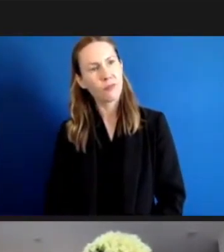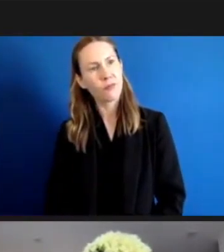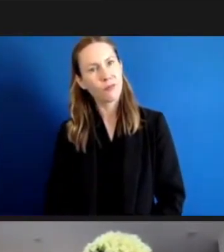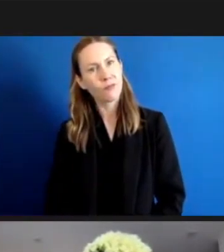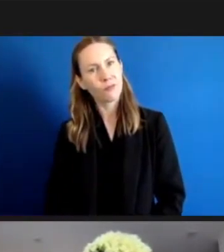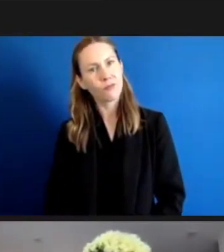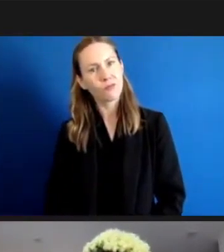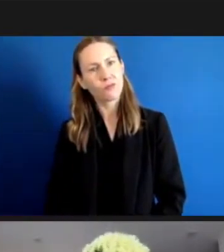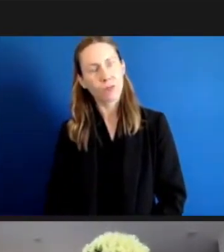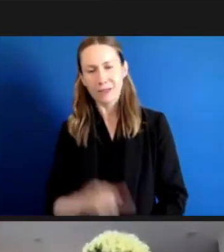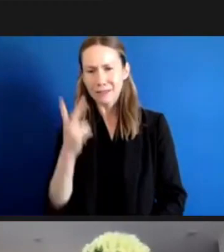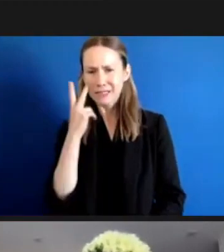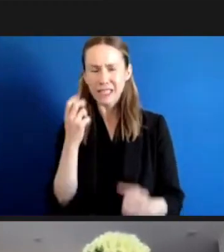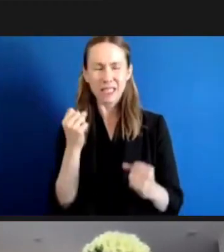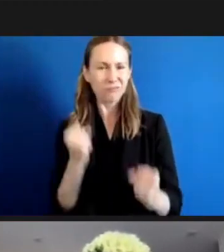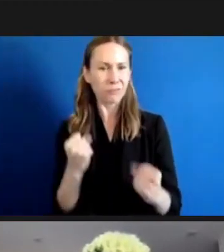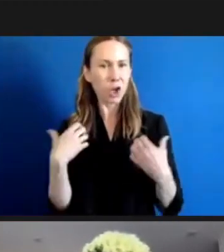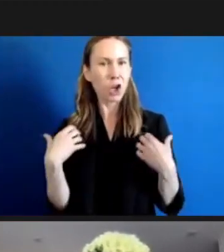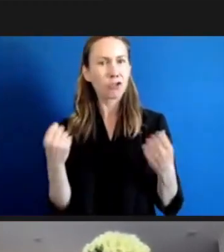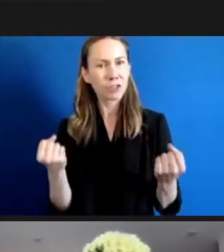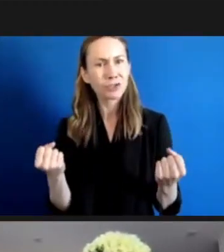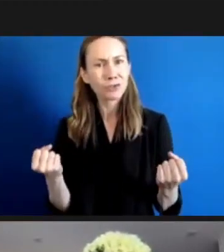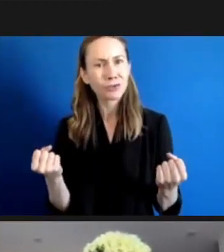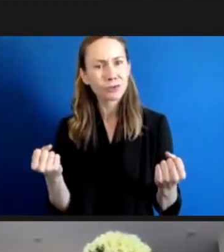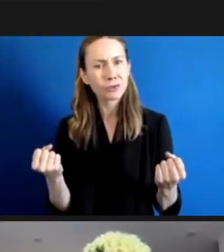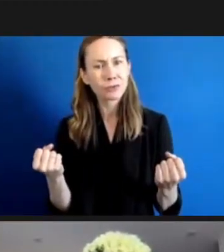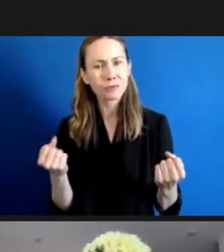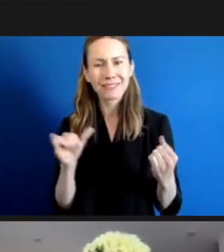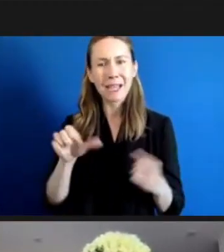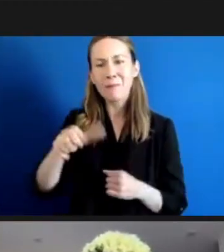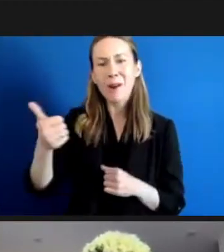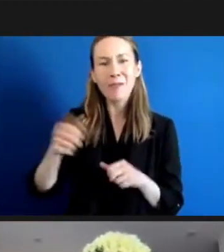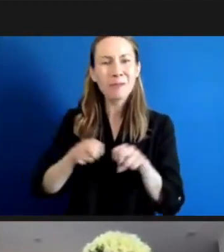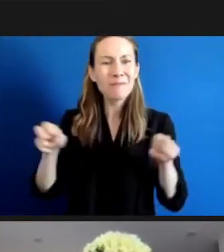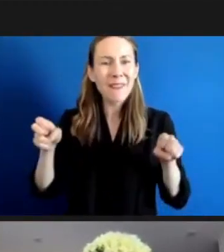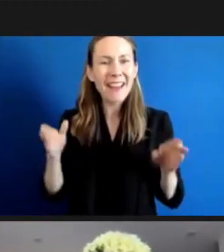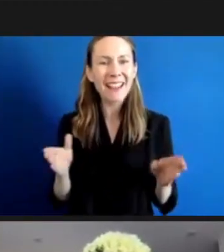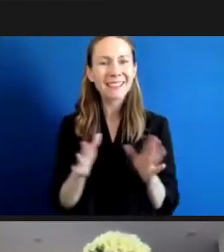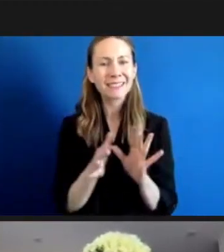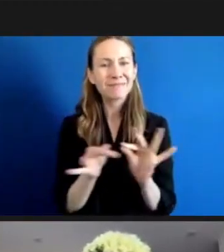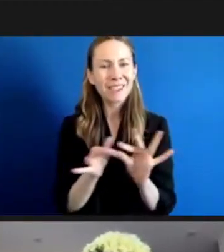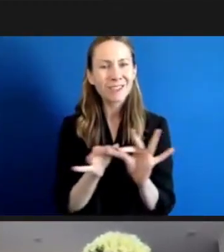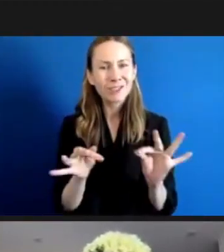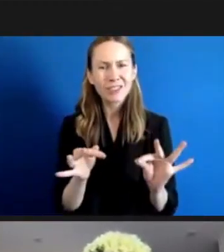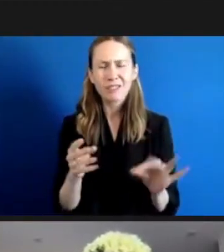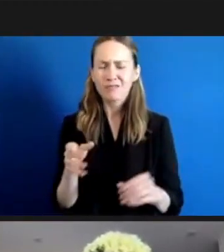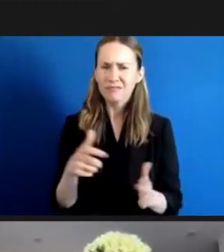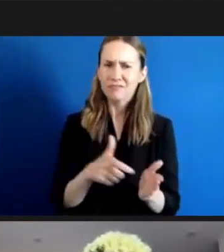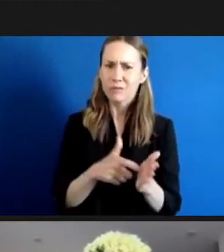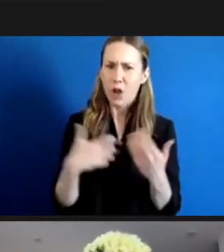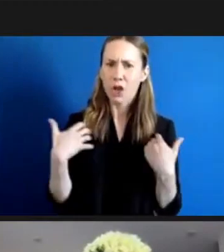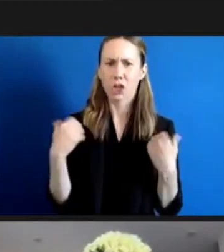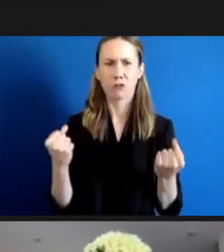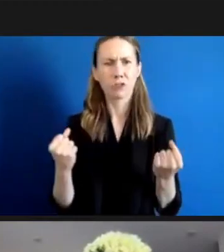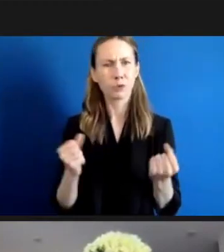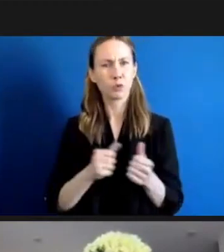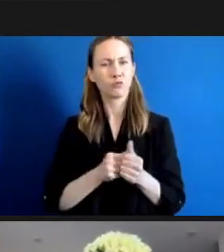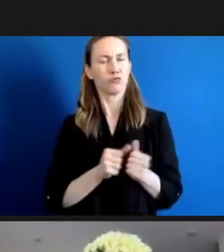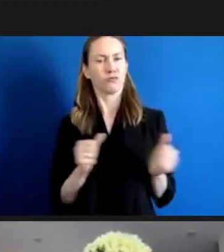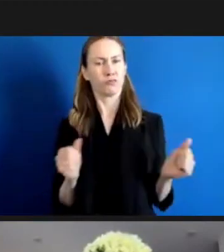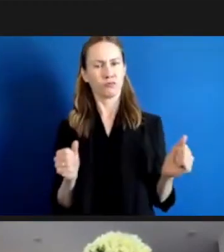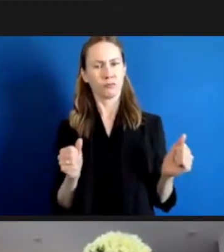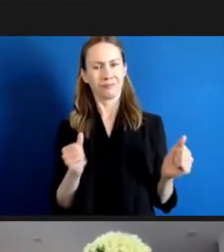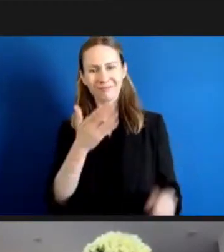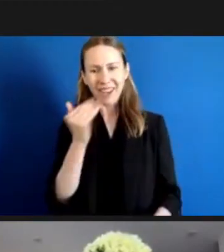the courage that, just like all of the other panelists are mentioning, that because of the courage